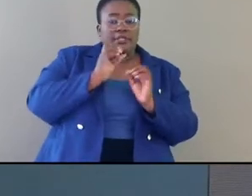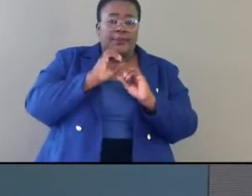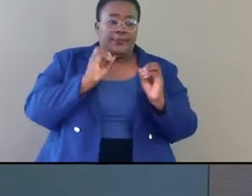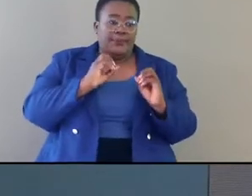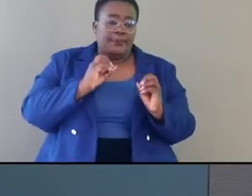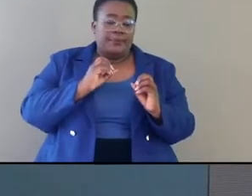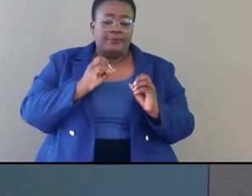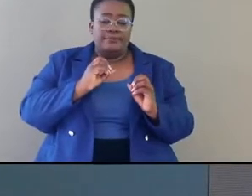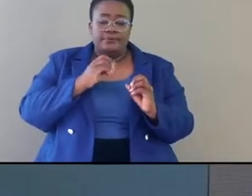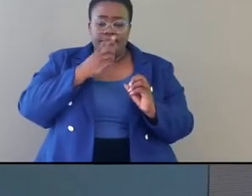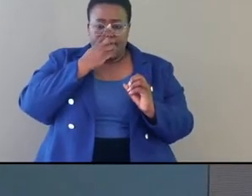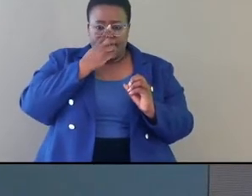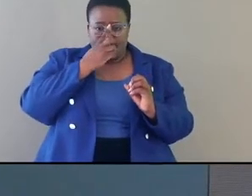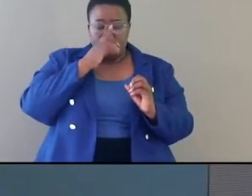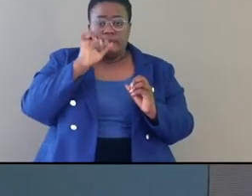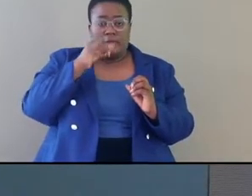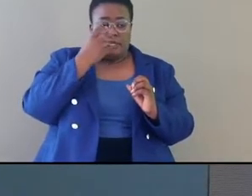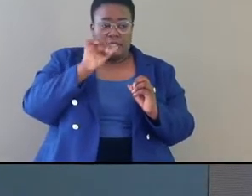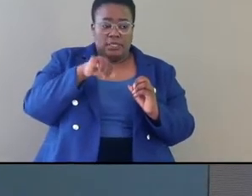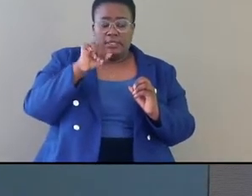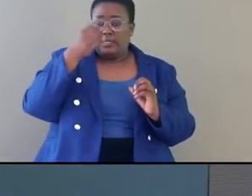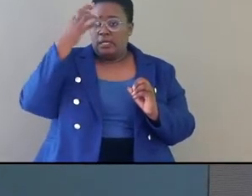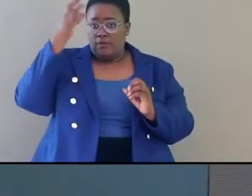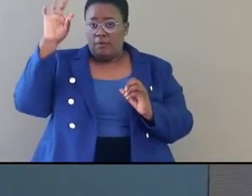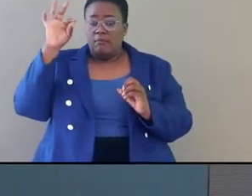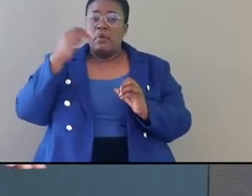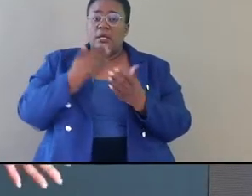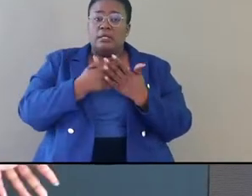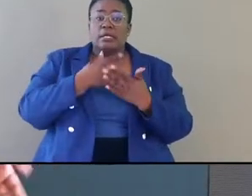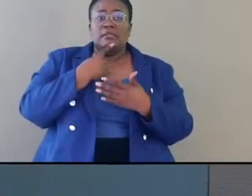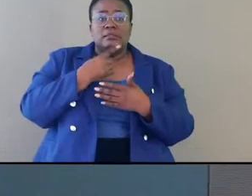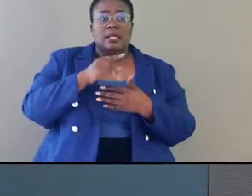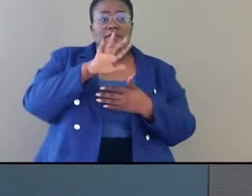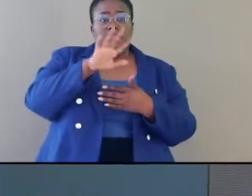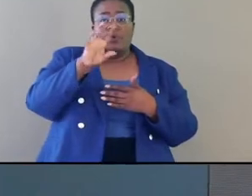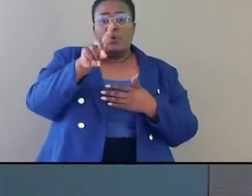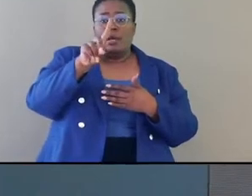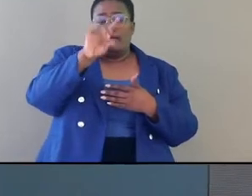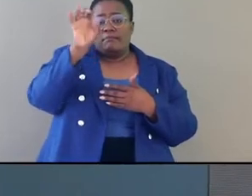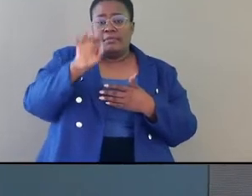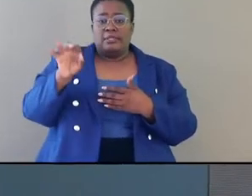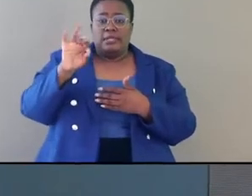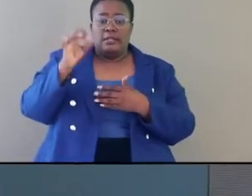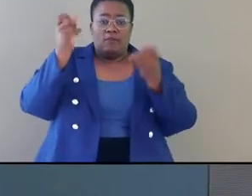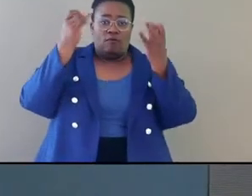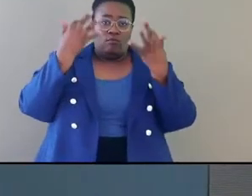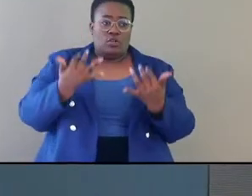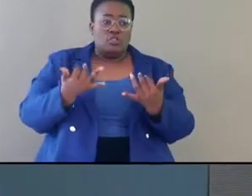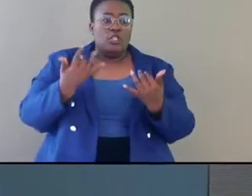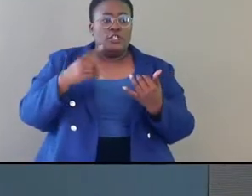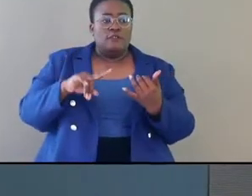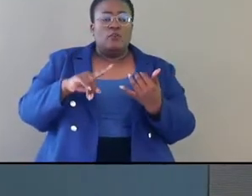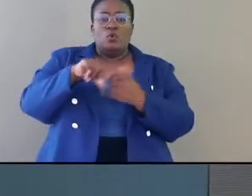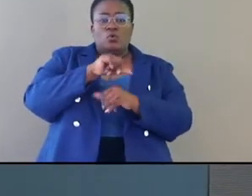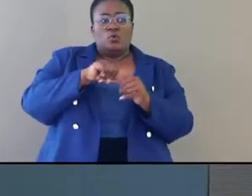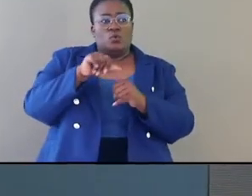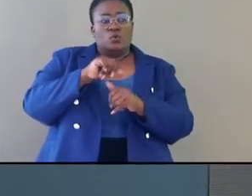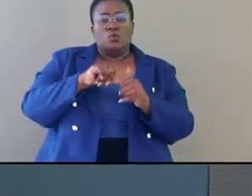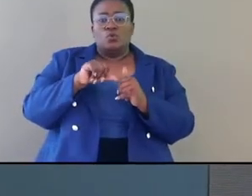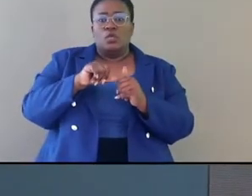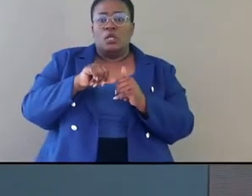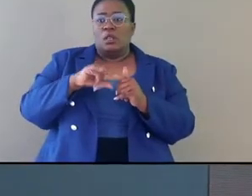though the government might posit that 51% of the budget will be to the social wage but it is actually